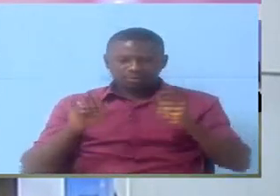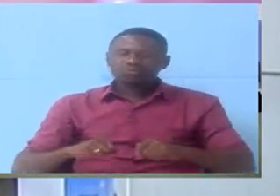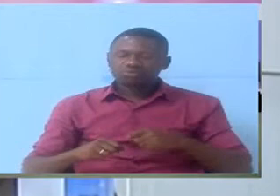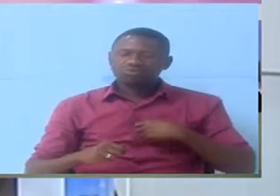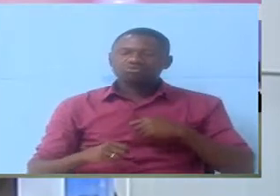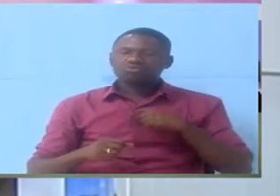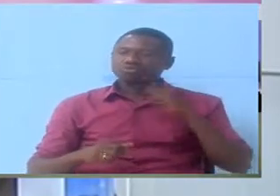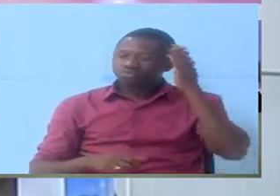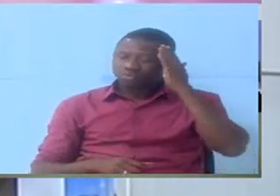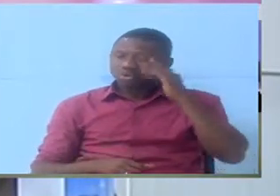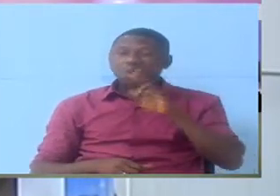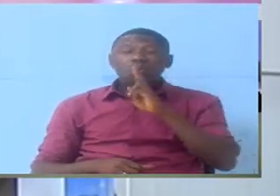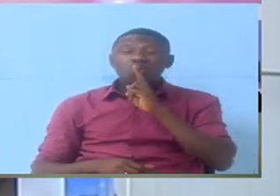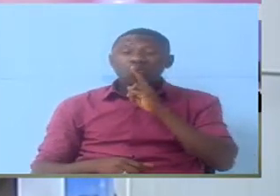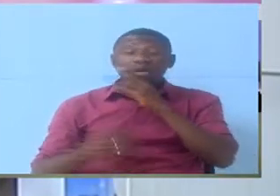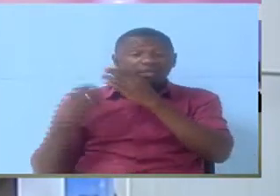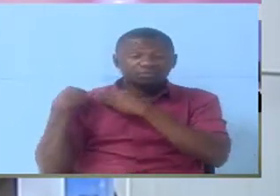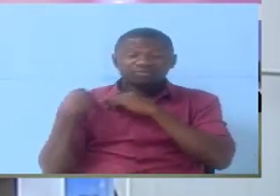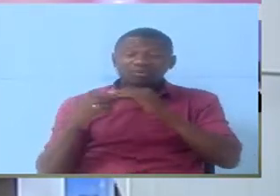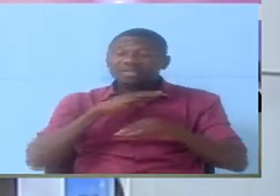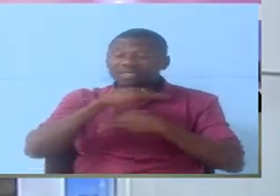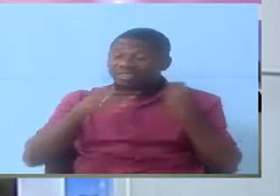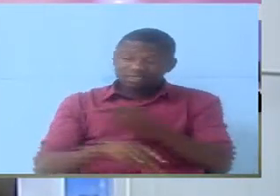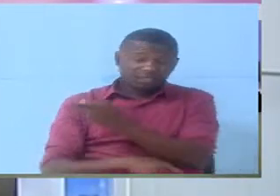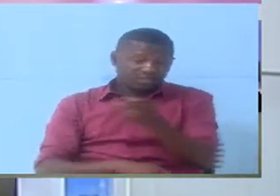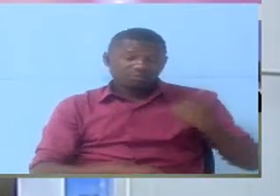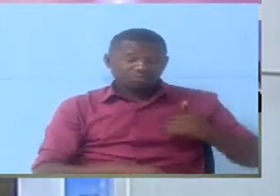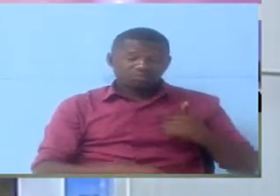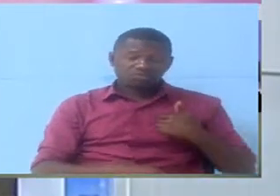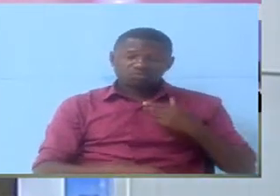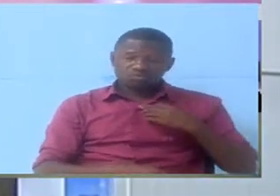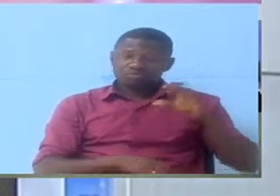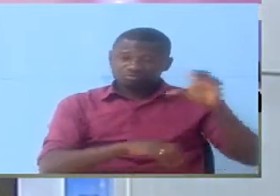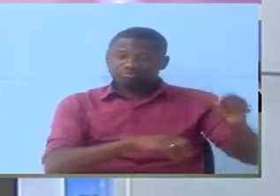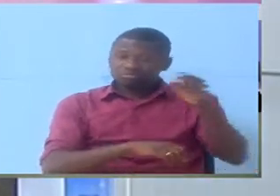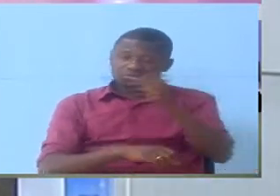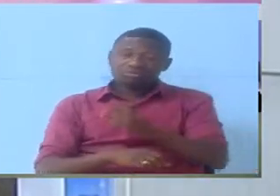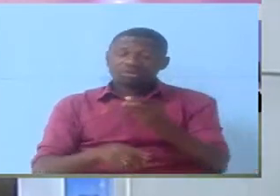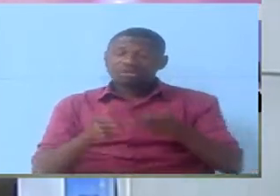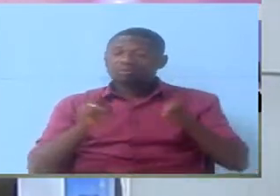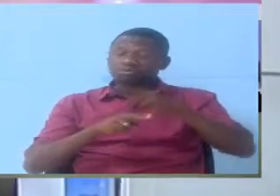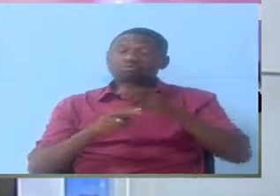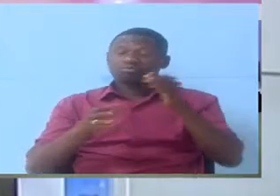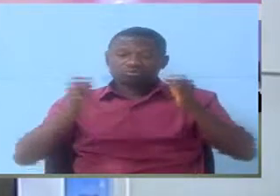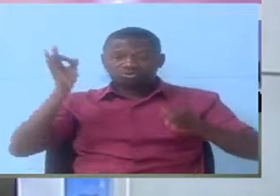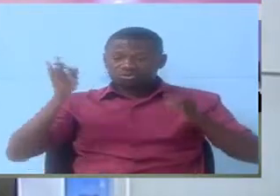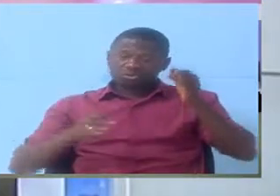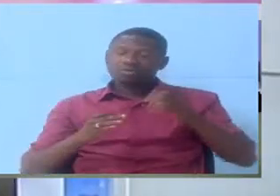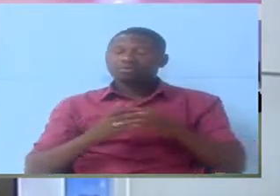those responsible to justice. Okay, the following day,